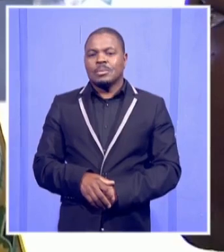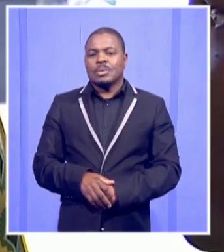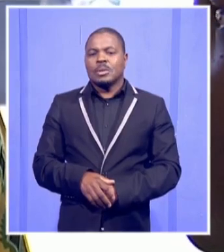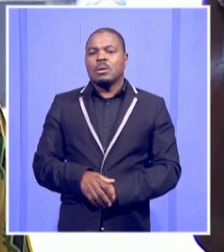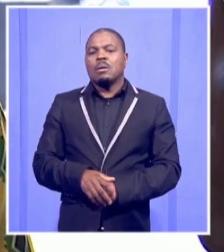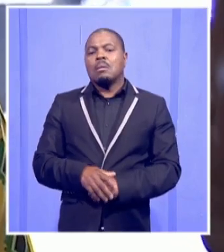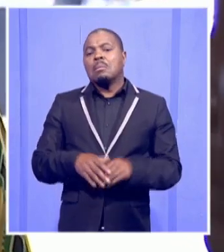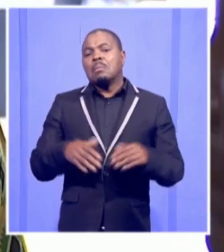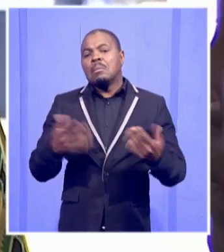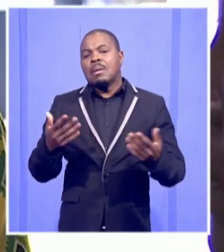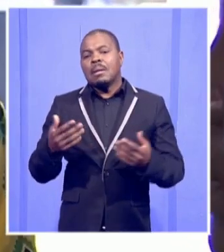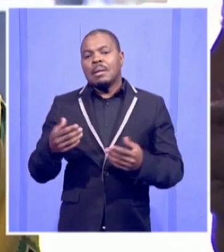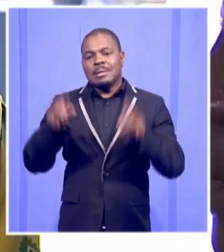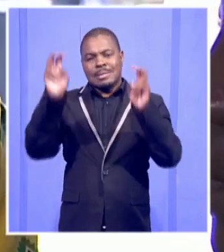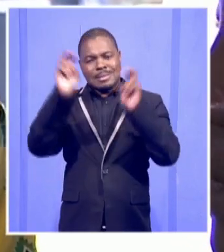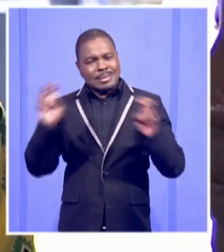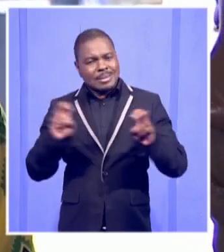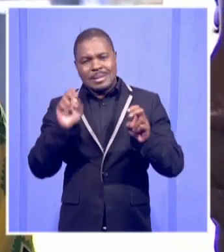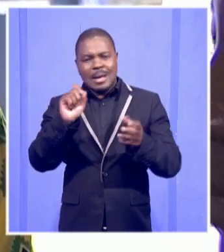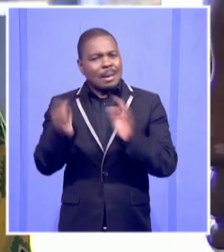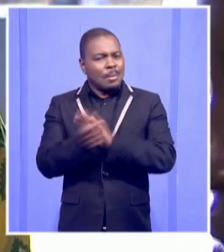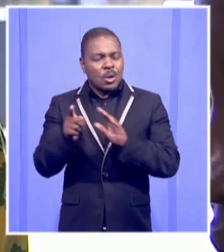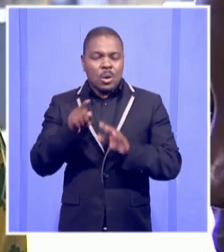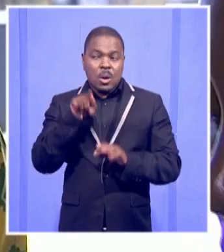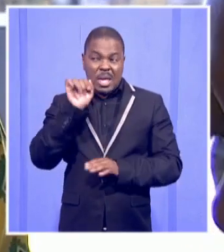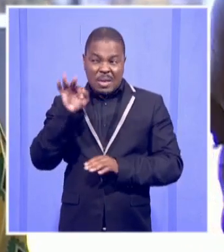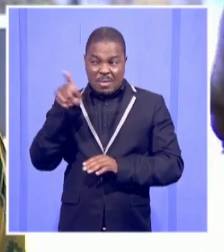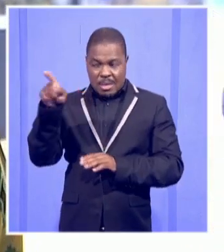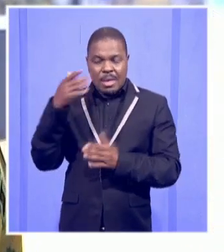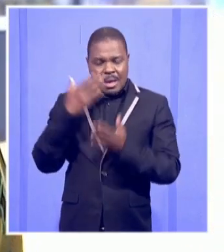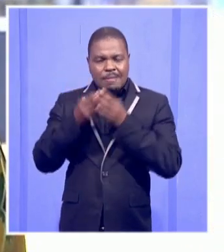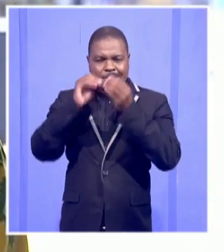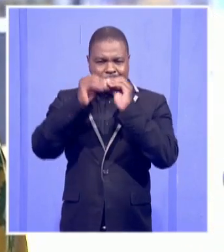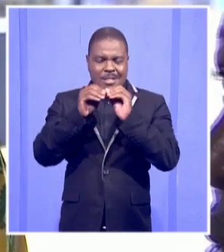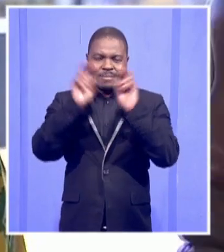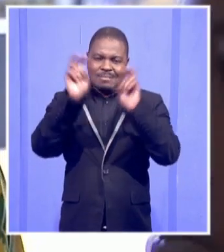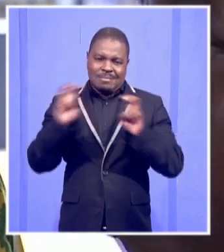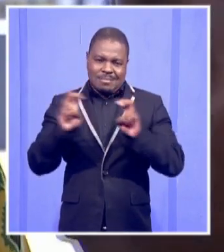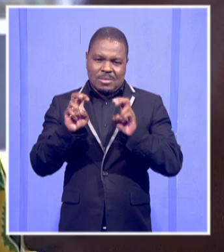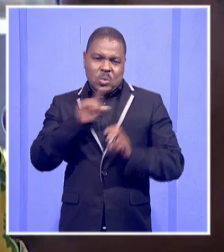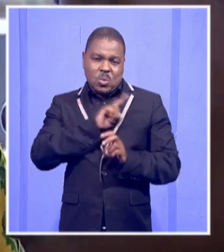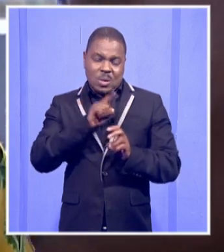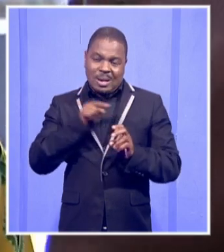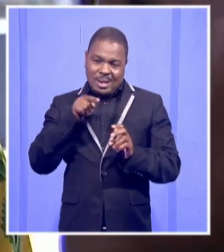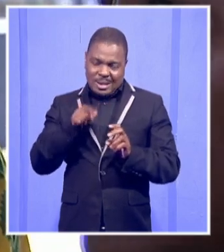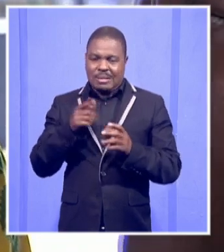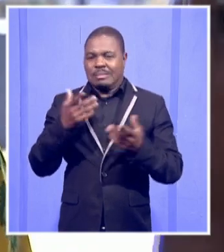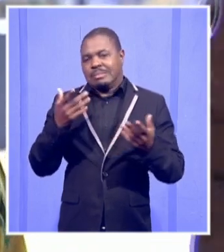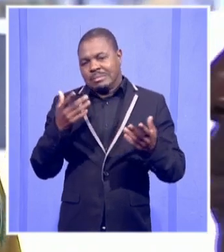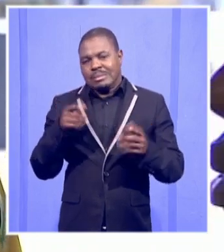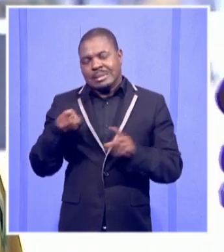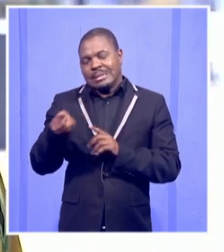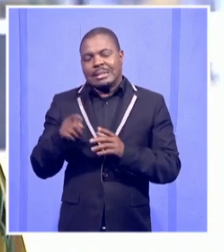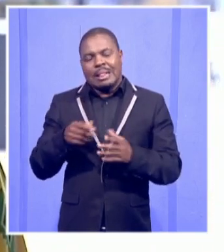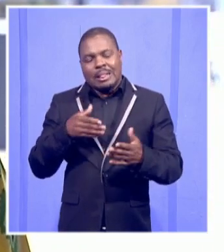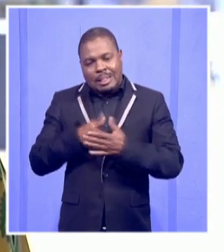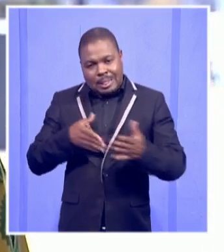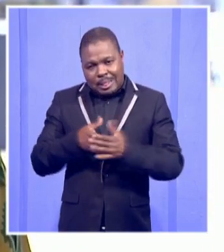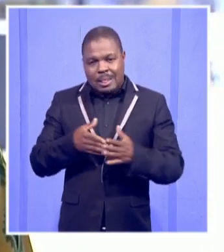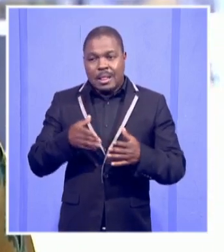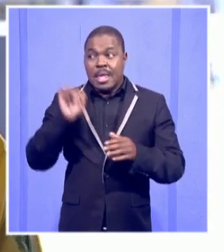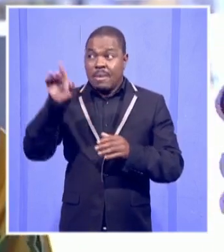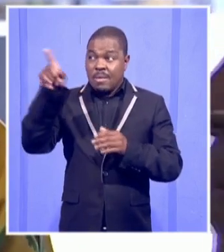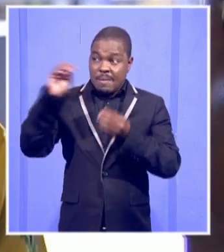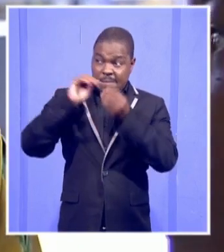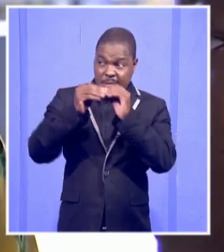kwenzakalani ngendaba yegezi uma ngasilungisela le ndaba yegezi ngiko lokho ngathi sibona ngathi kuyamhlulekisa ku-President kodwa uma ngalungisa kona lokho